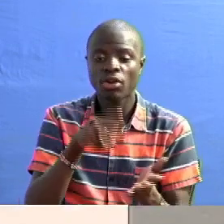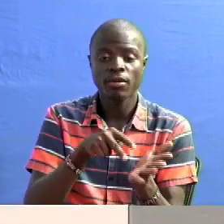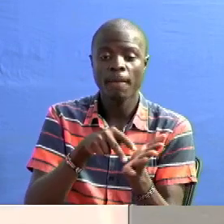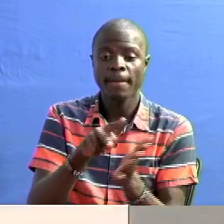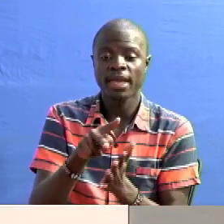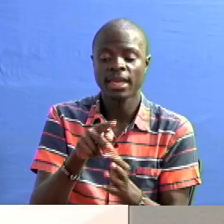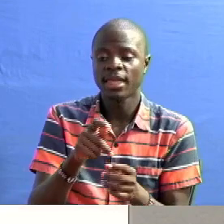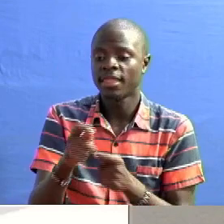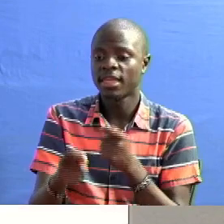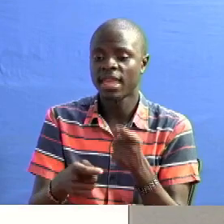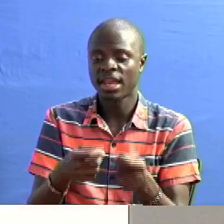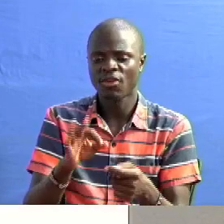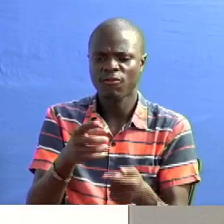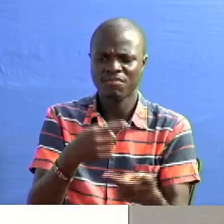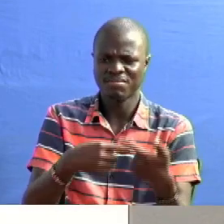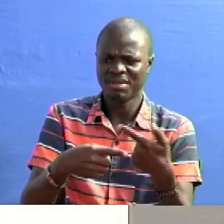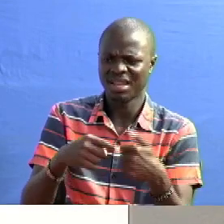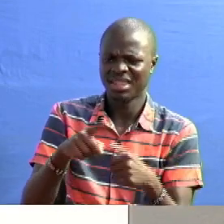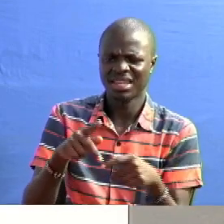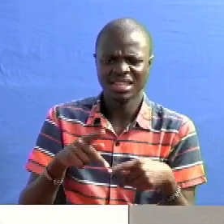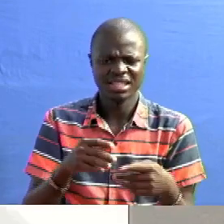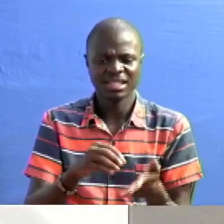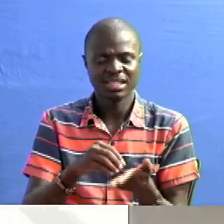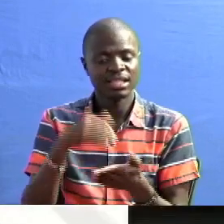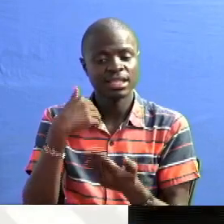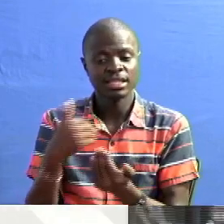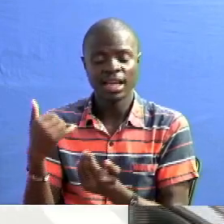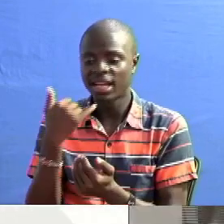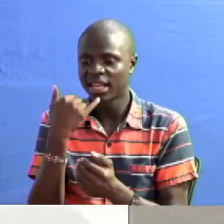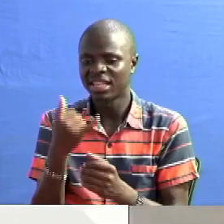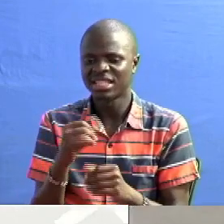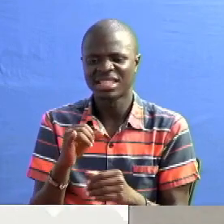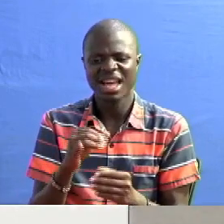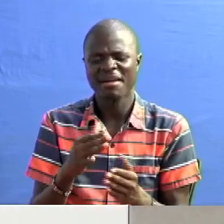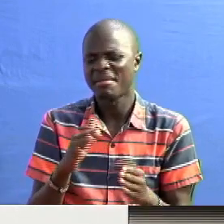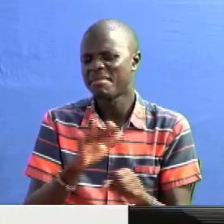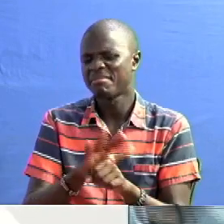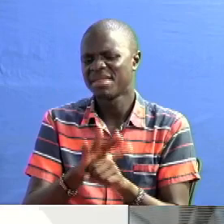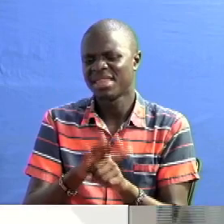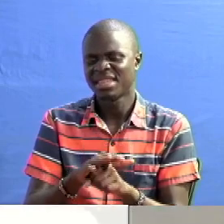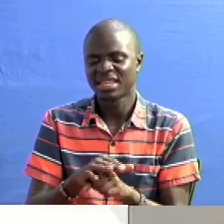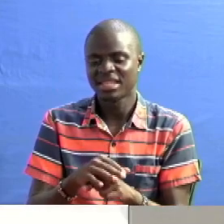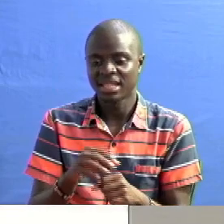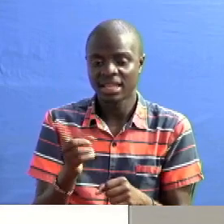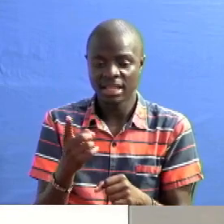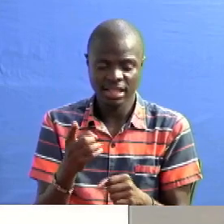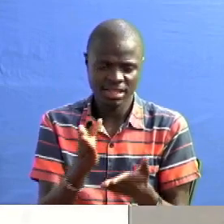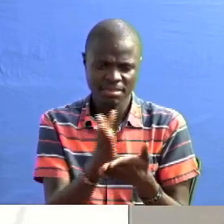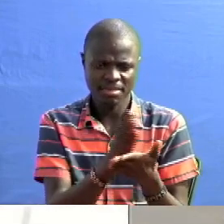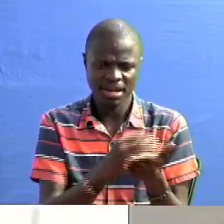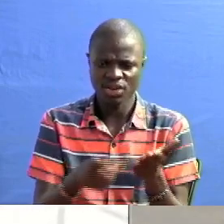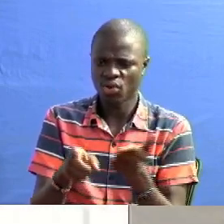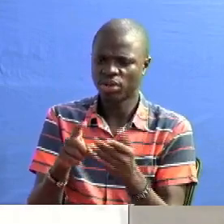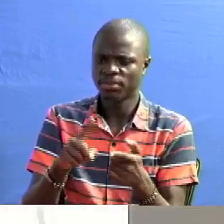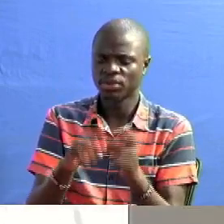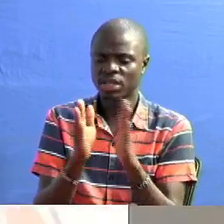journey of reconciling children born with neurodevelopmental disorders is a multifaceted one. Each aspect contributes a story